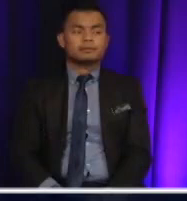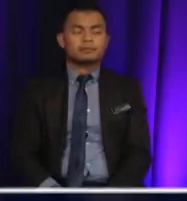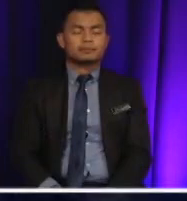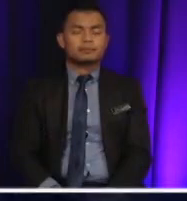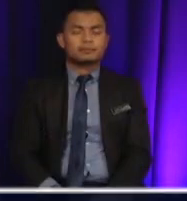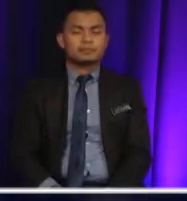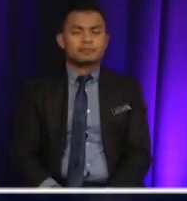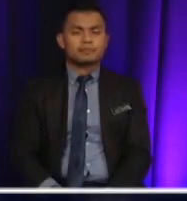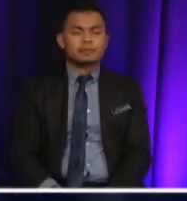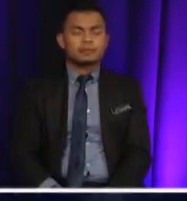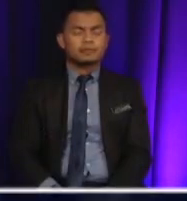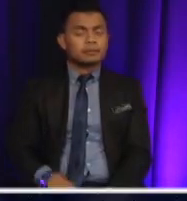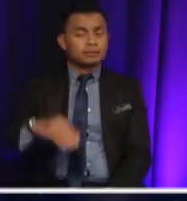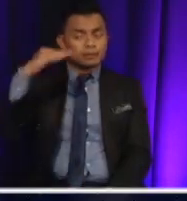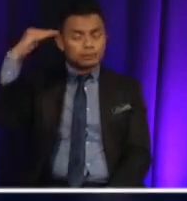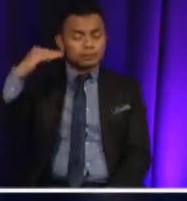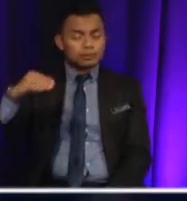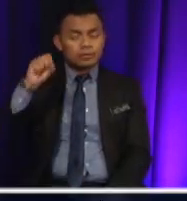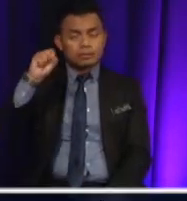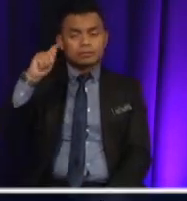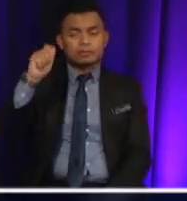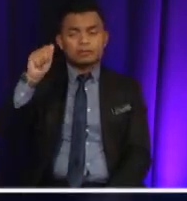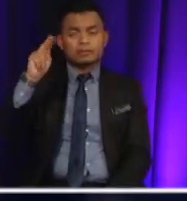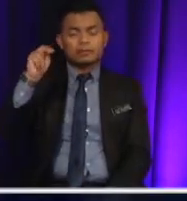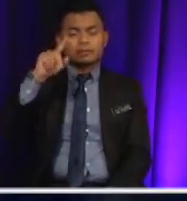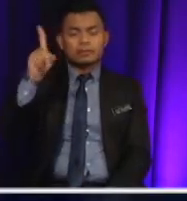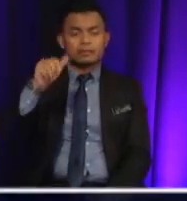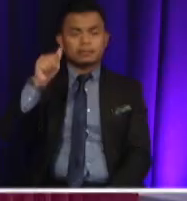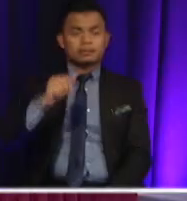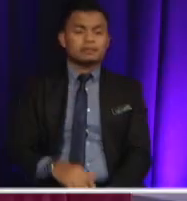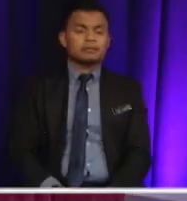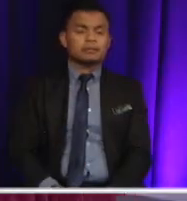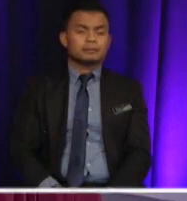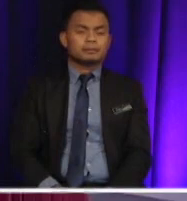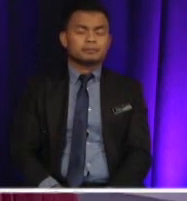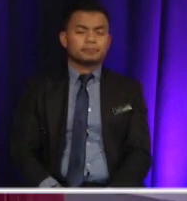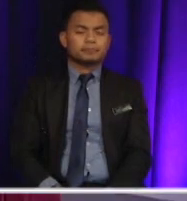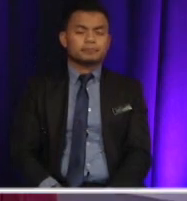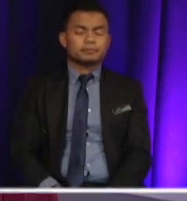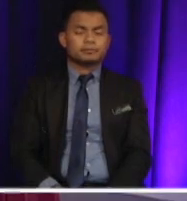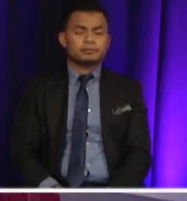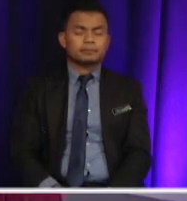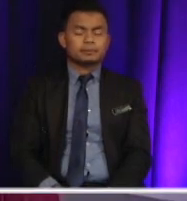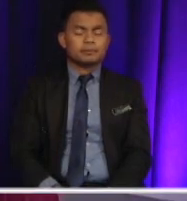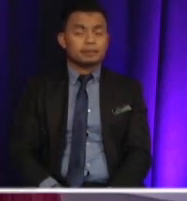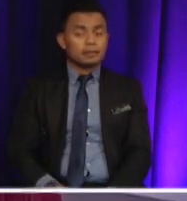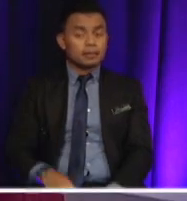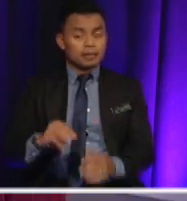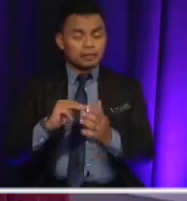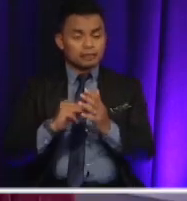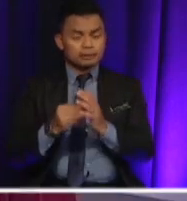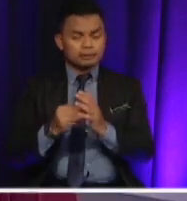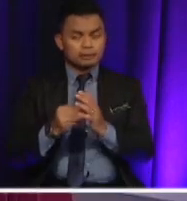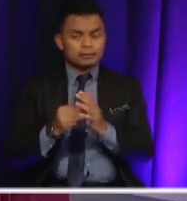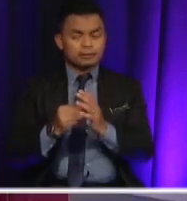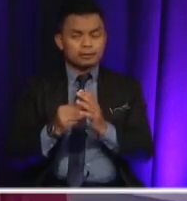the stanza represents something. Yes, in Okay. each stanza, in fact, it's mentioned a few items, quite a number of